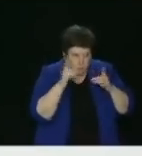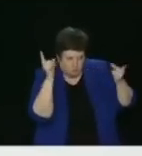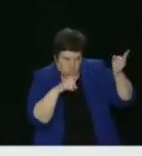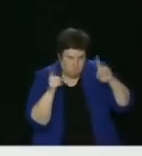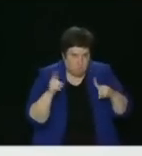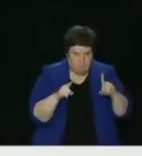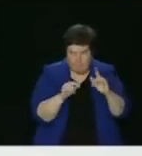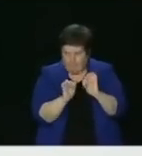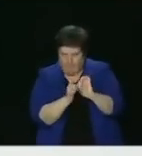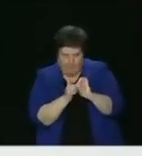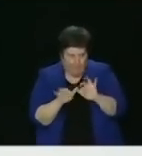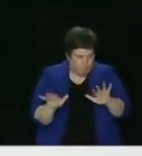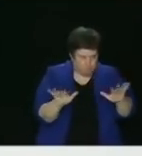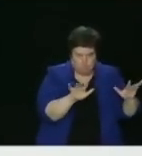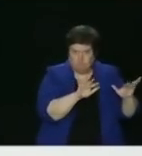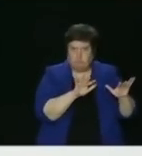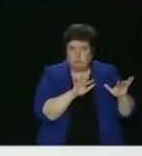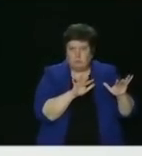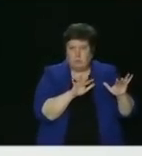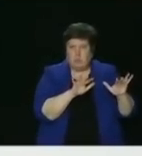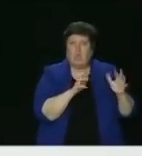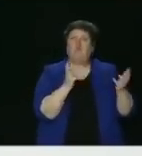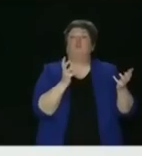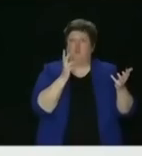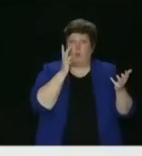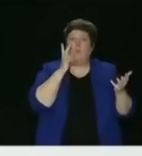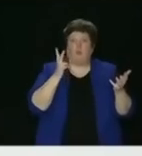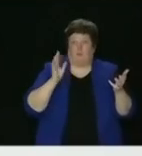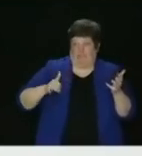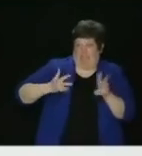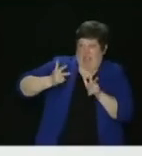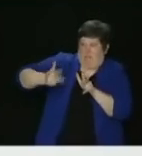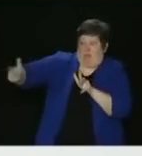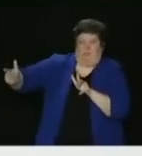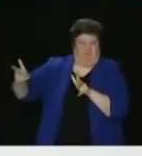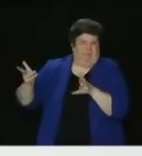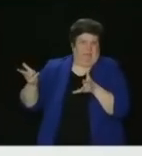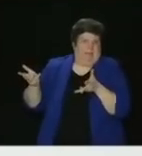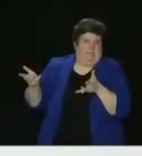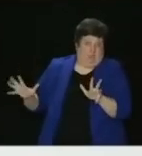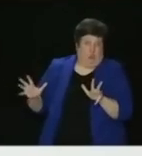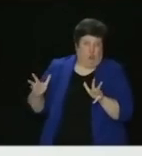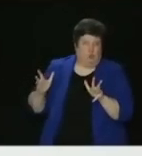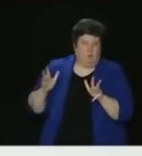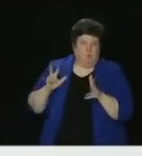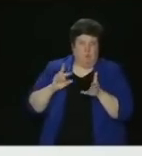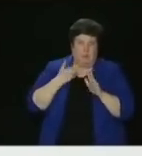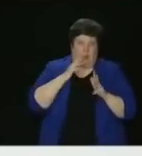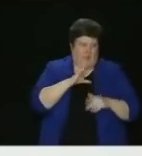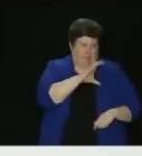that we are able to actually see an end to this occupation of Ottawa. Following up?